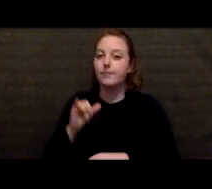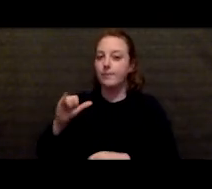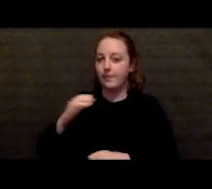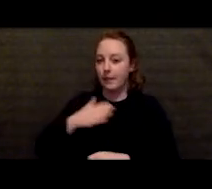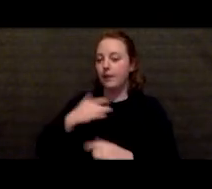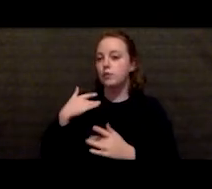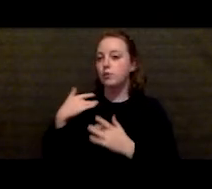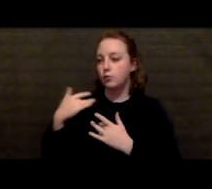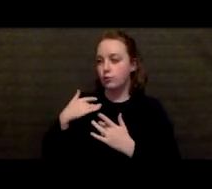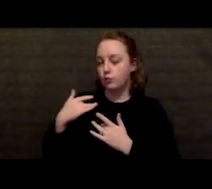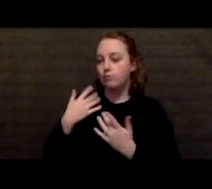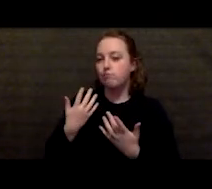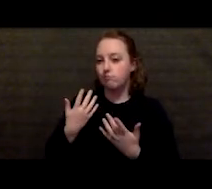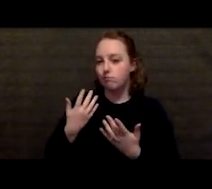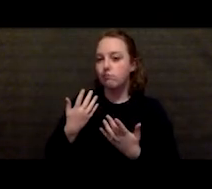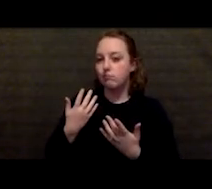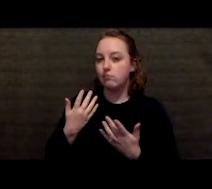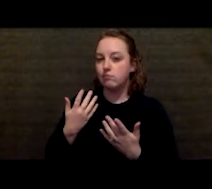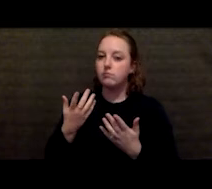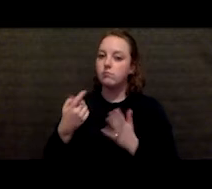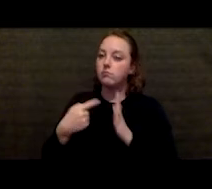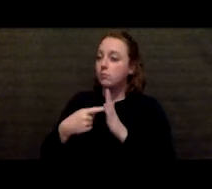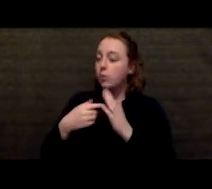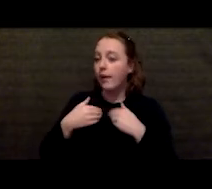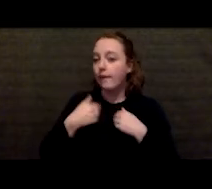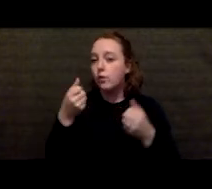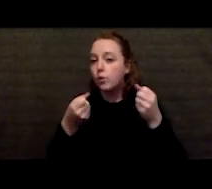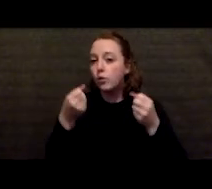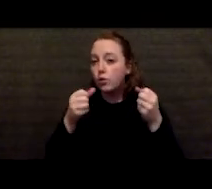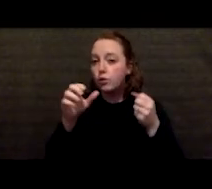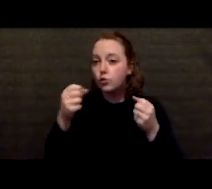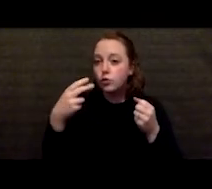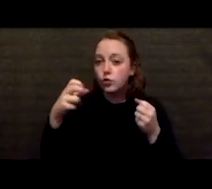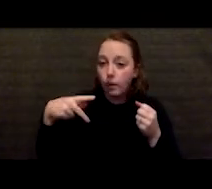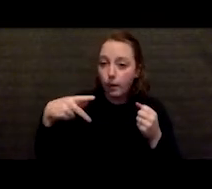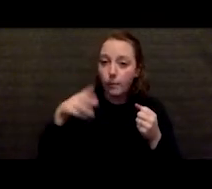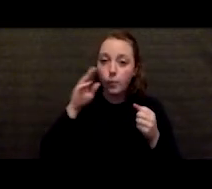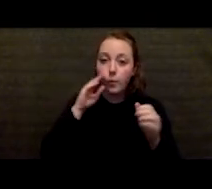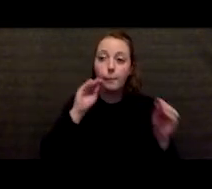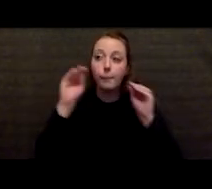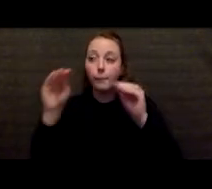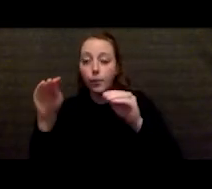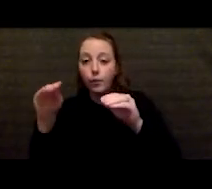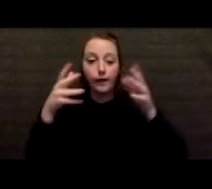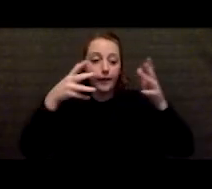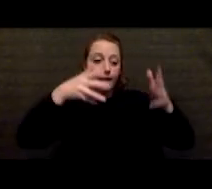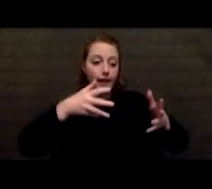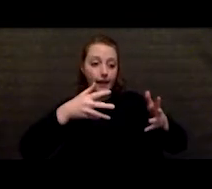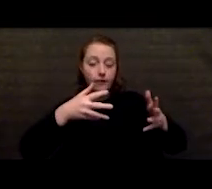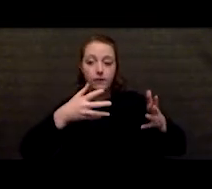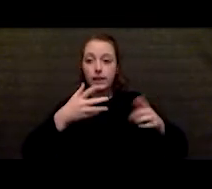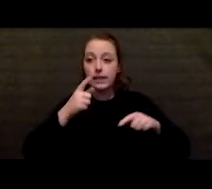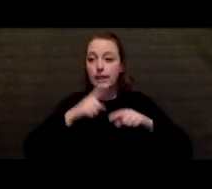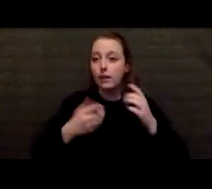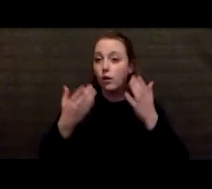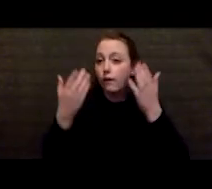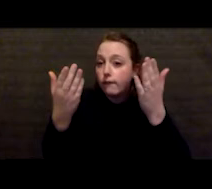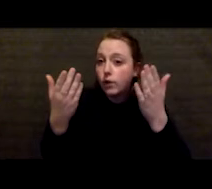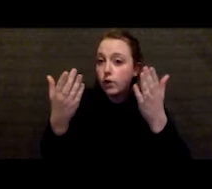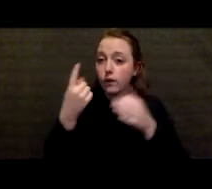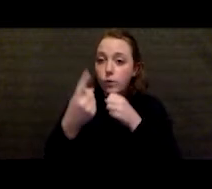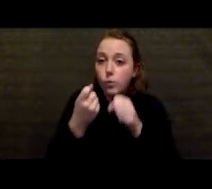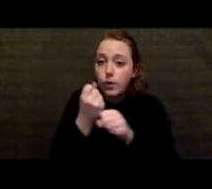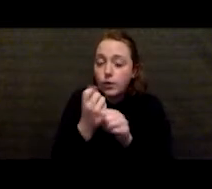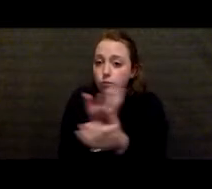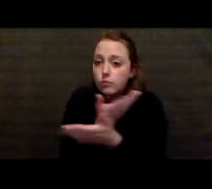concern, because you got an automotive shop, are you going to move it? You're going to leave it there? Are you going to have to not offer automotive for a year?